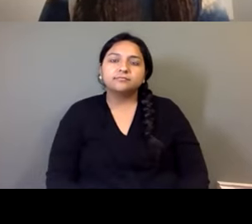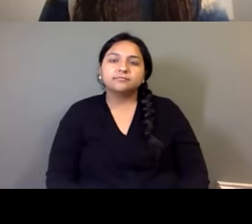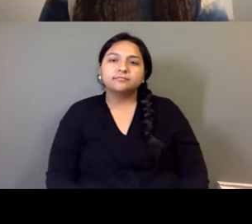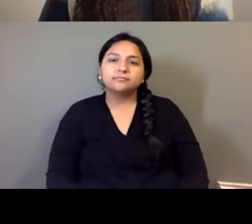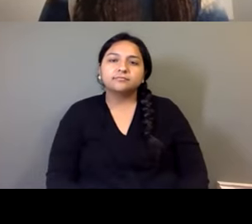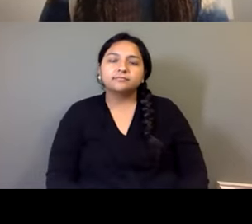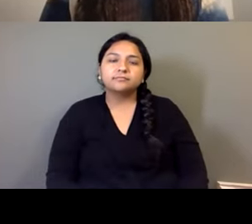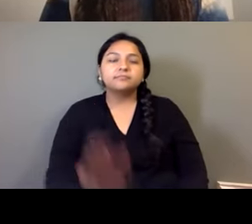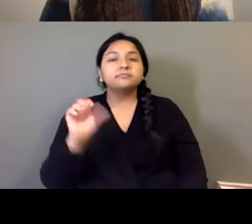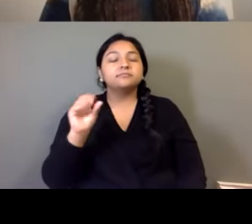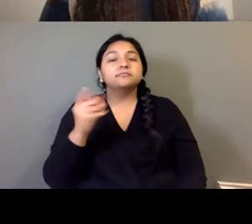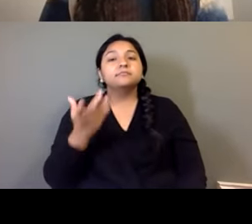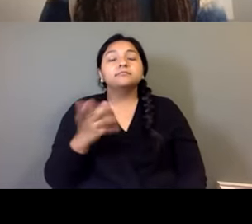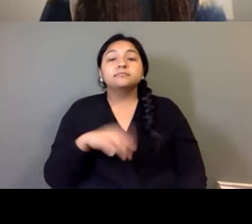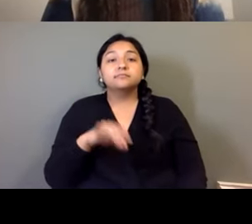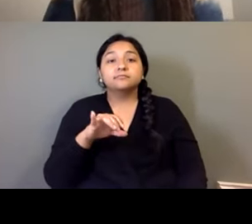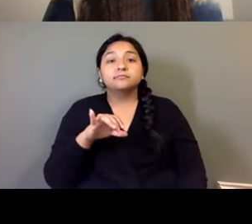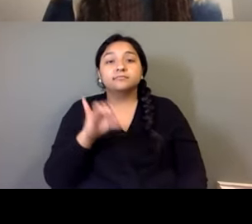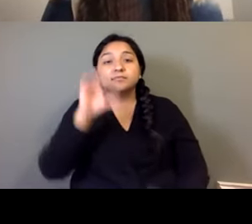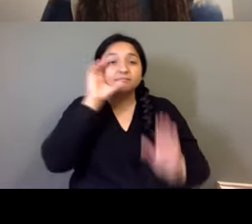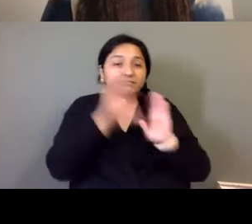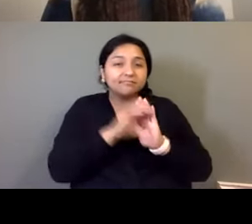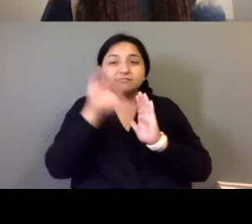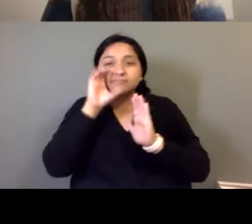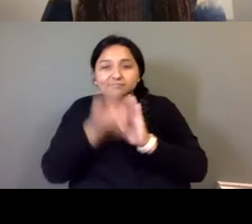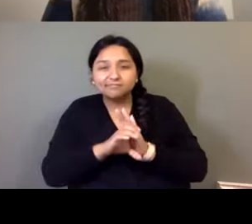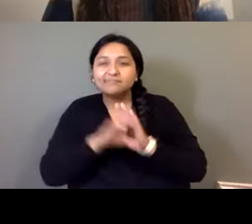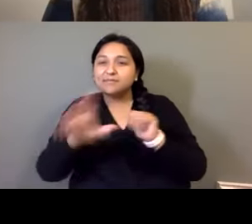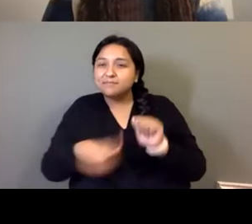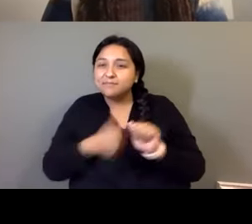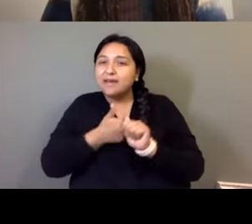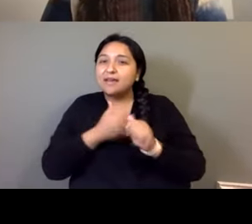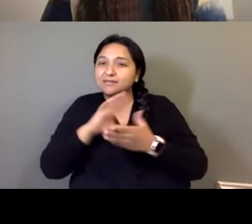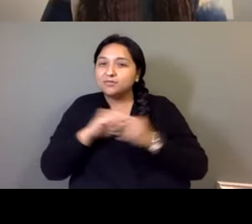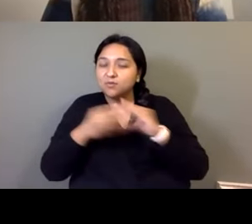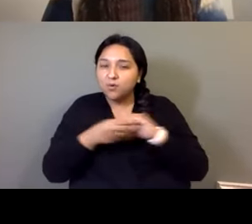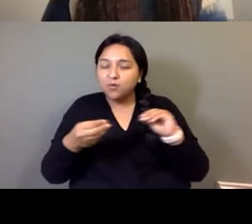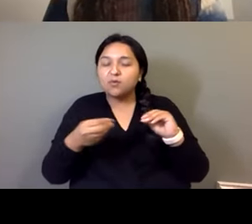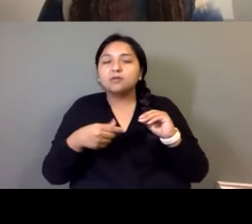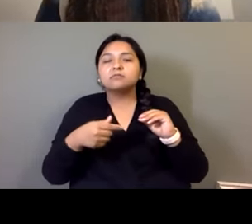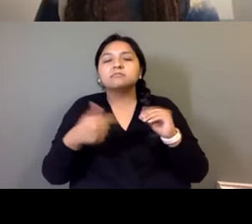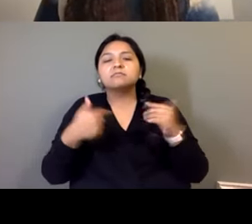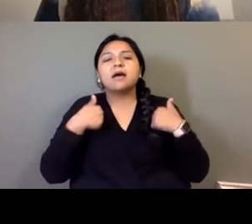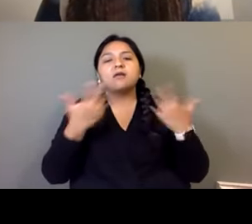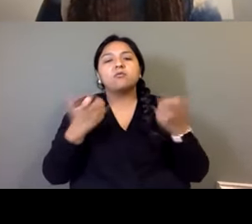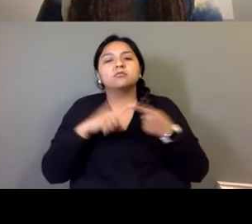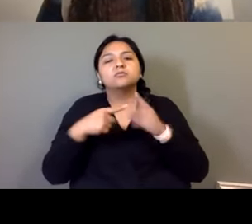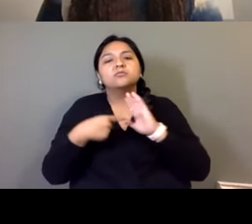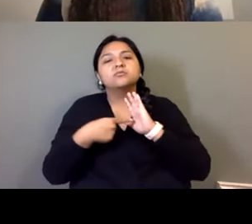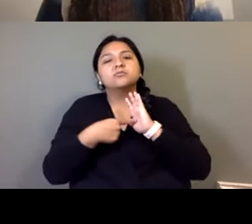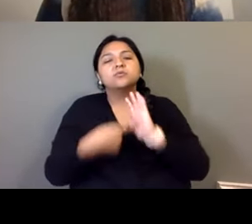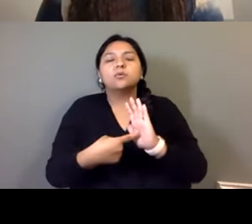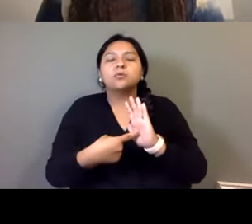So with these photos and these stories that are attached to them, I wanted to show in a different kind of way how